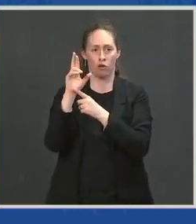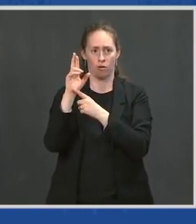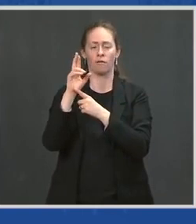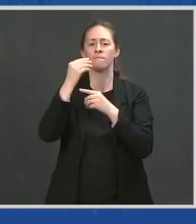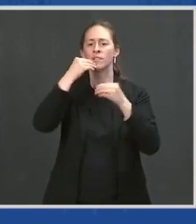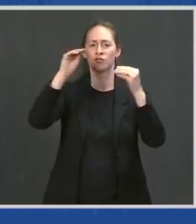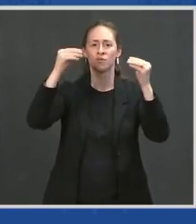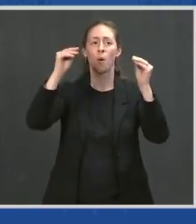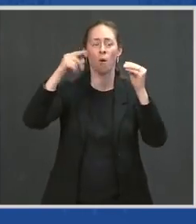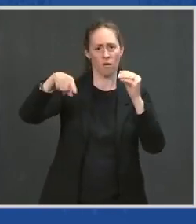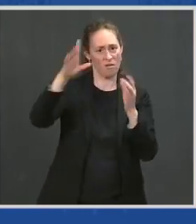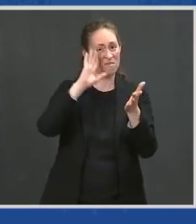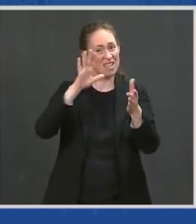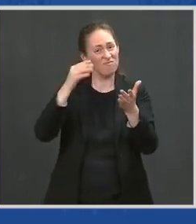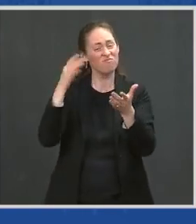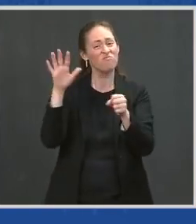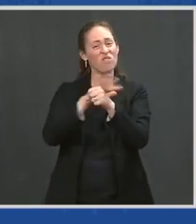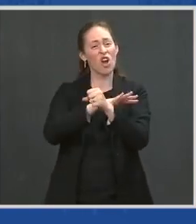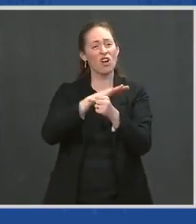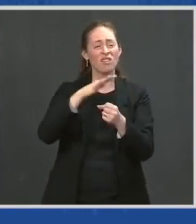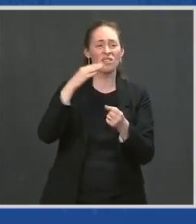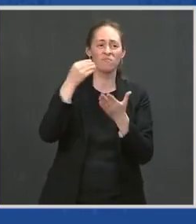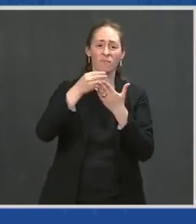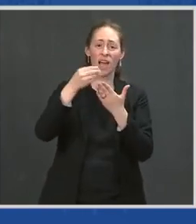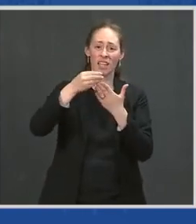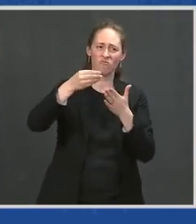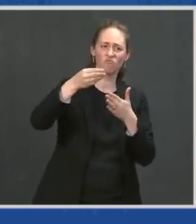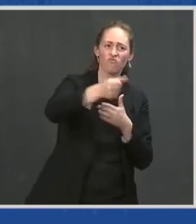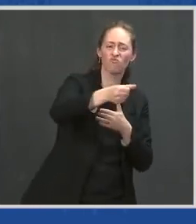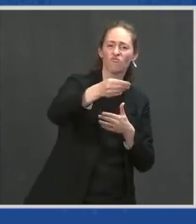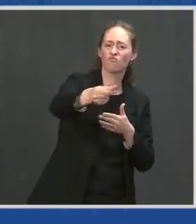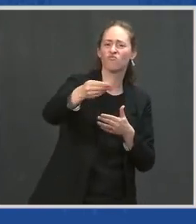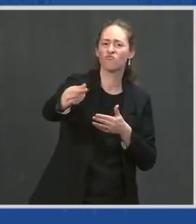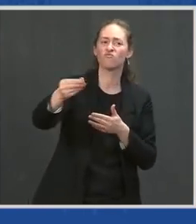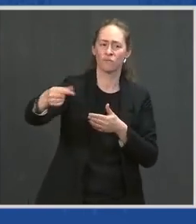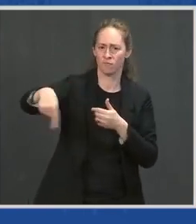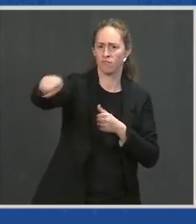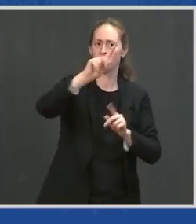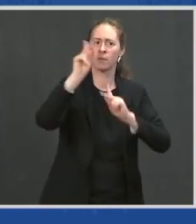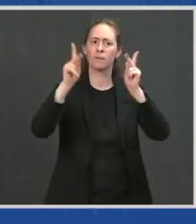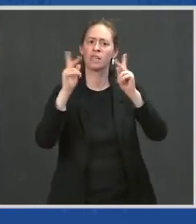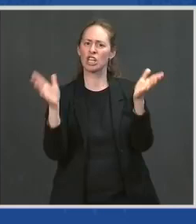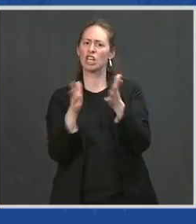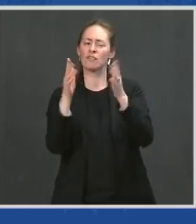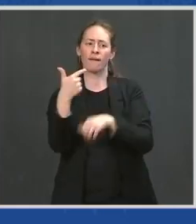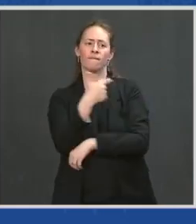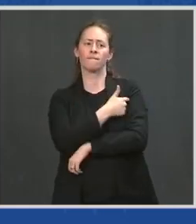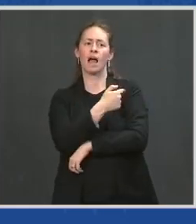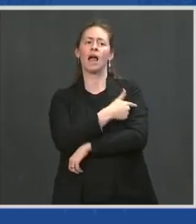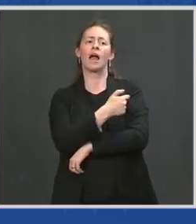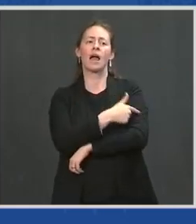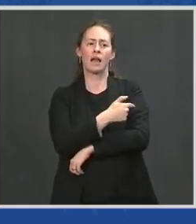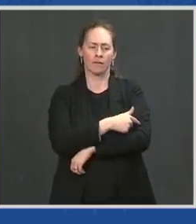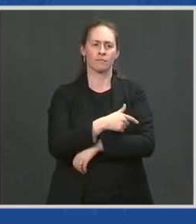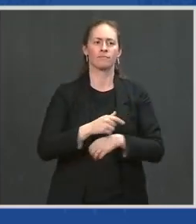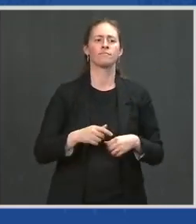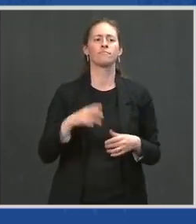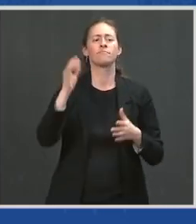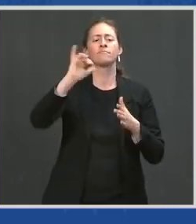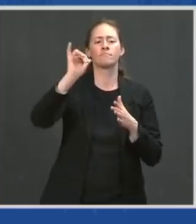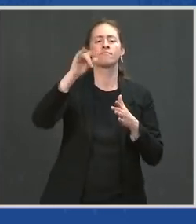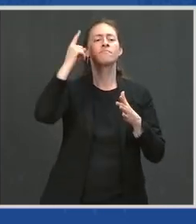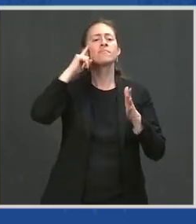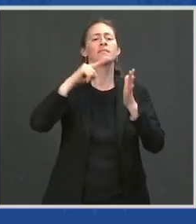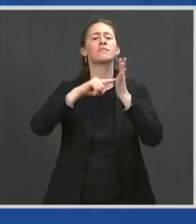to 75% among their associates. Patty Young owns a hair salon in Springfield, Ohio. She's